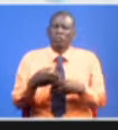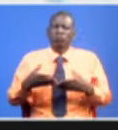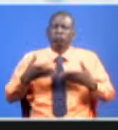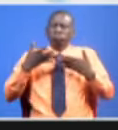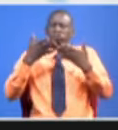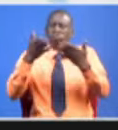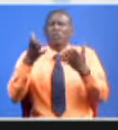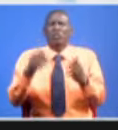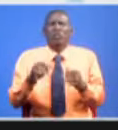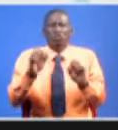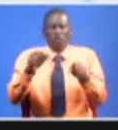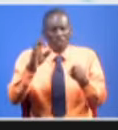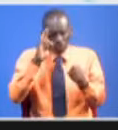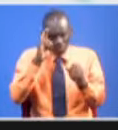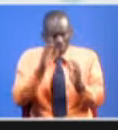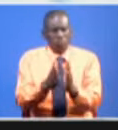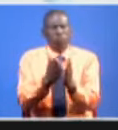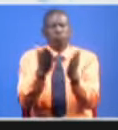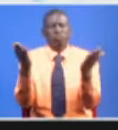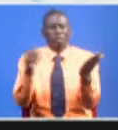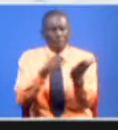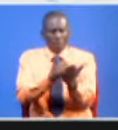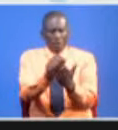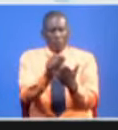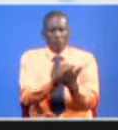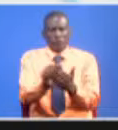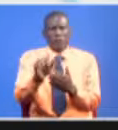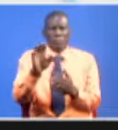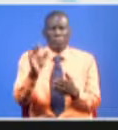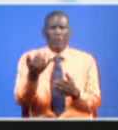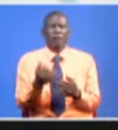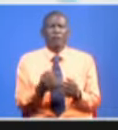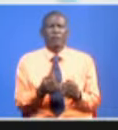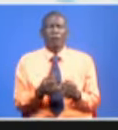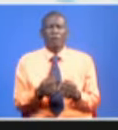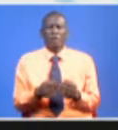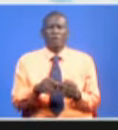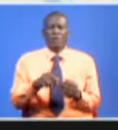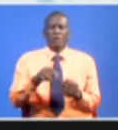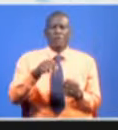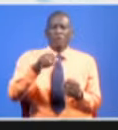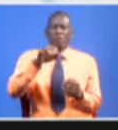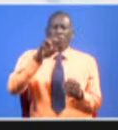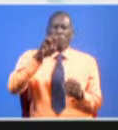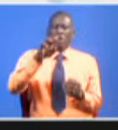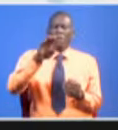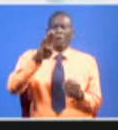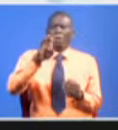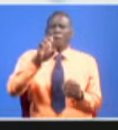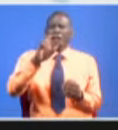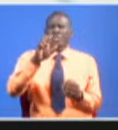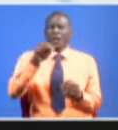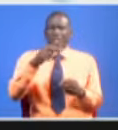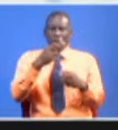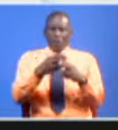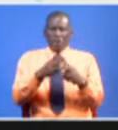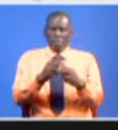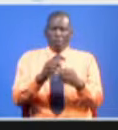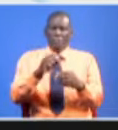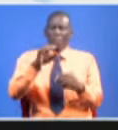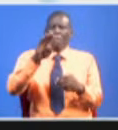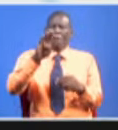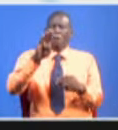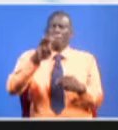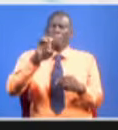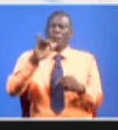remember a magazine that was being published by Mr. Biden Mbugwa called Beyond. He